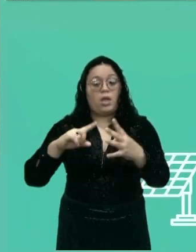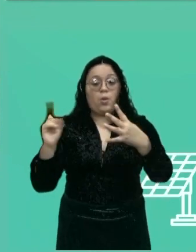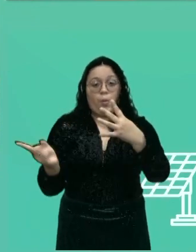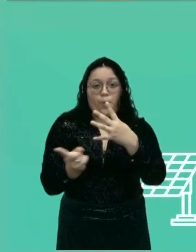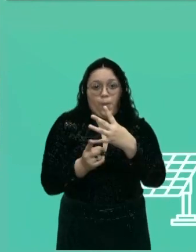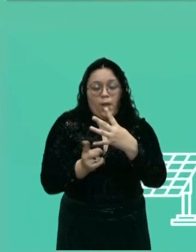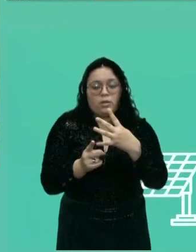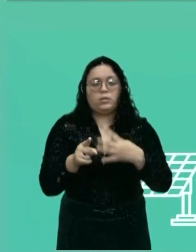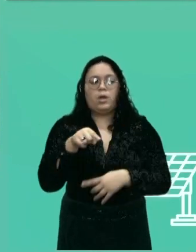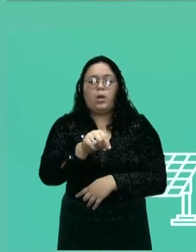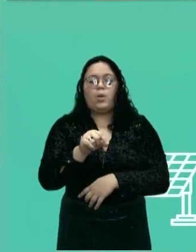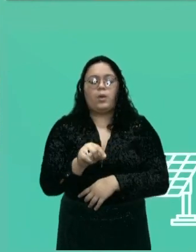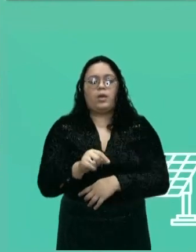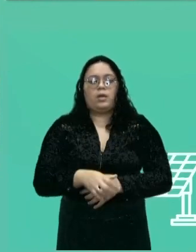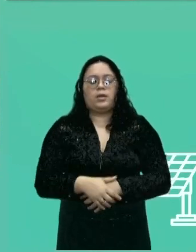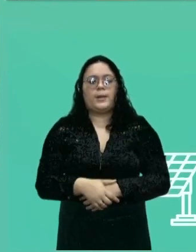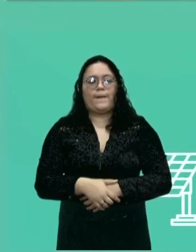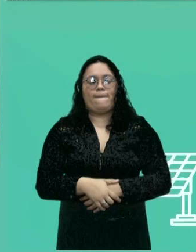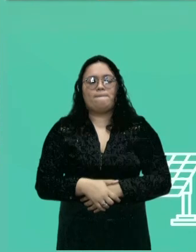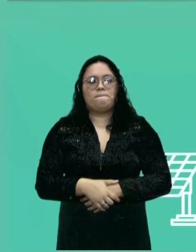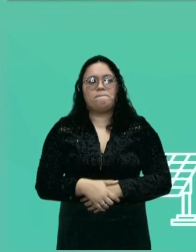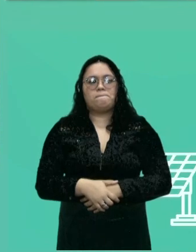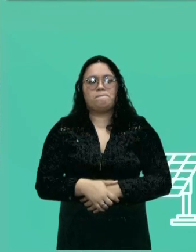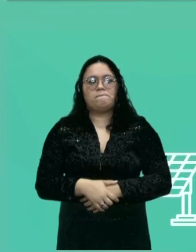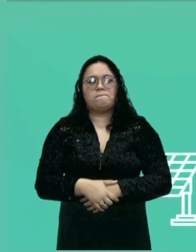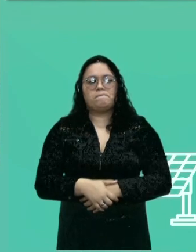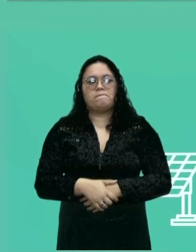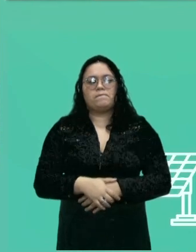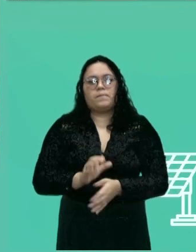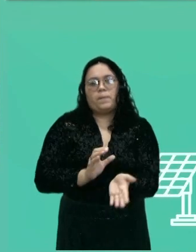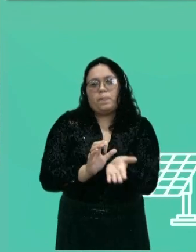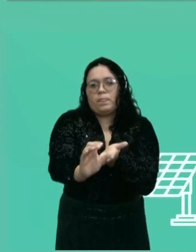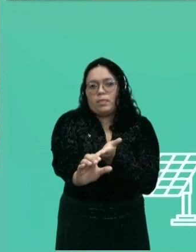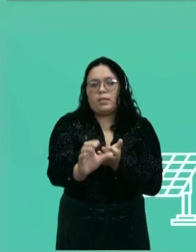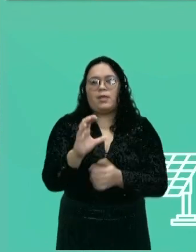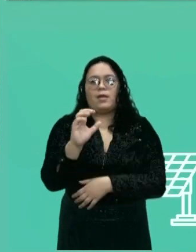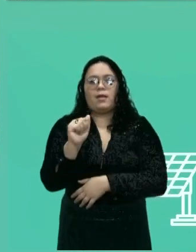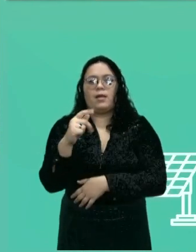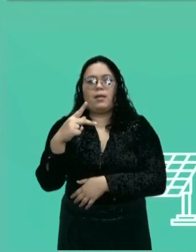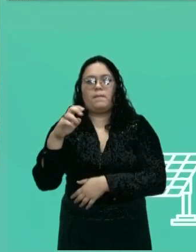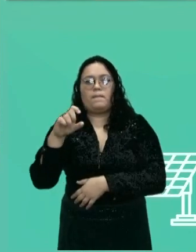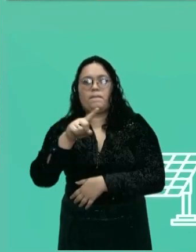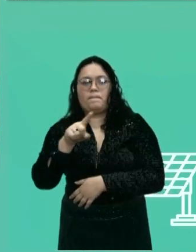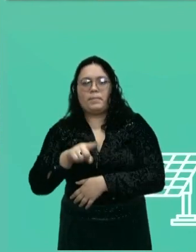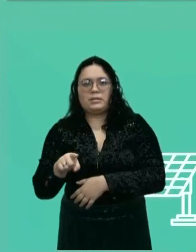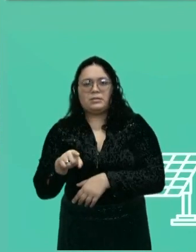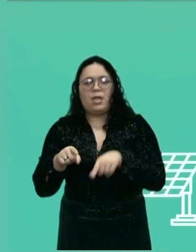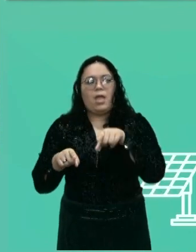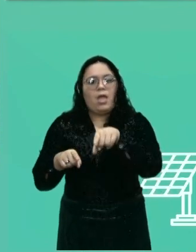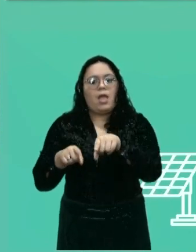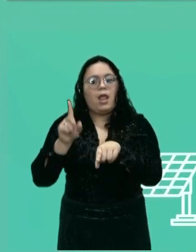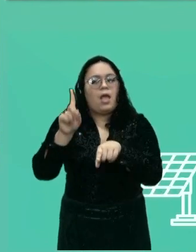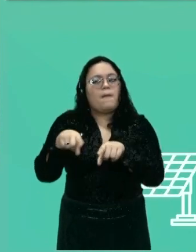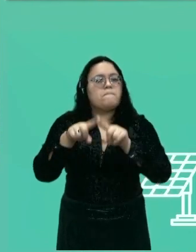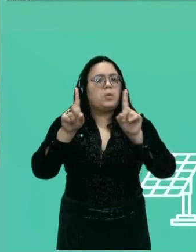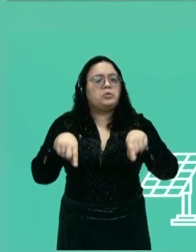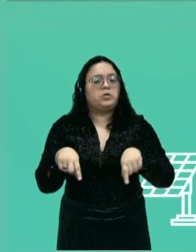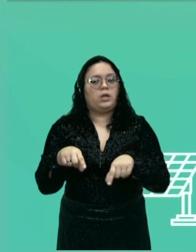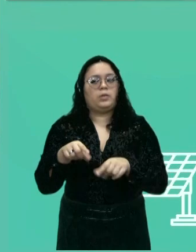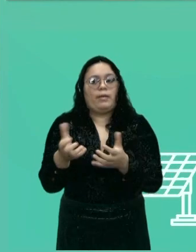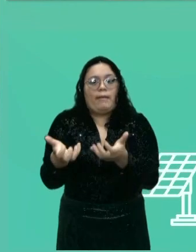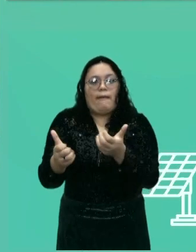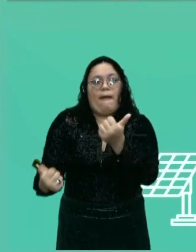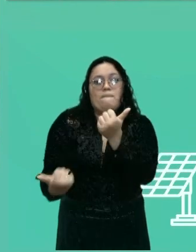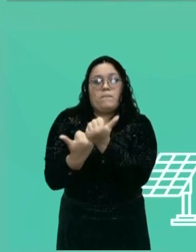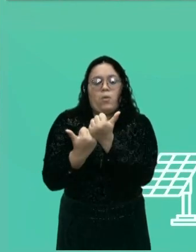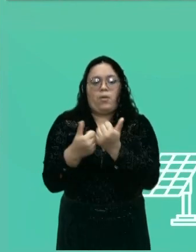towards CapEx grant funding for CCUS-enabled projects that are also seeking additional support through the hydrogen business model. So